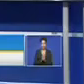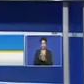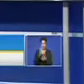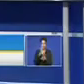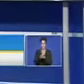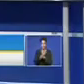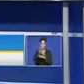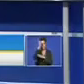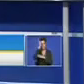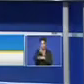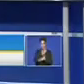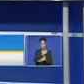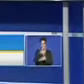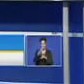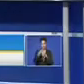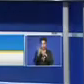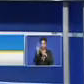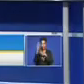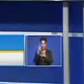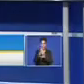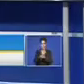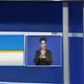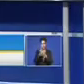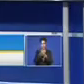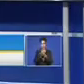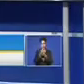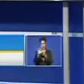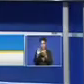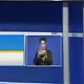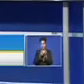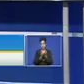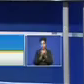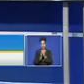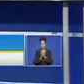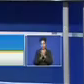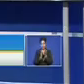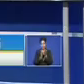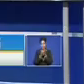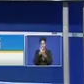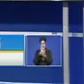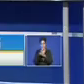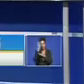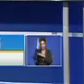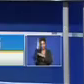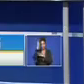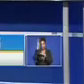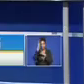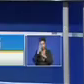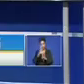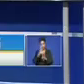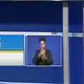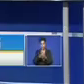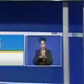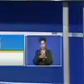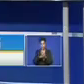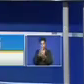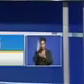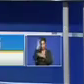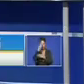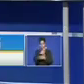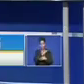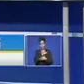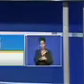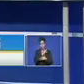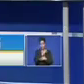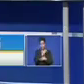Good evening, I'm Desmond Saunders. Welcome to the Bahamas Tonight, the weekend edition. In the news tonight, Prime Minister the Most Honorable Dr. Hubert Minnis and his